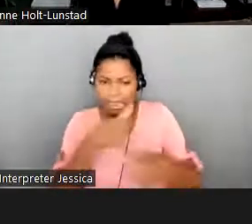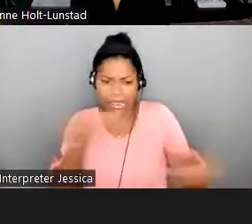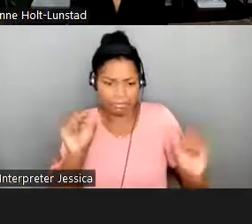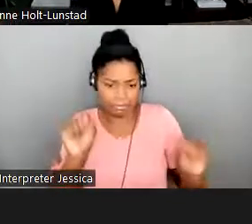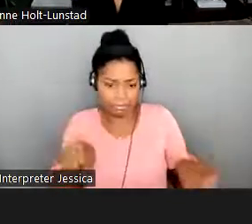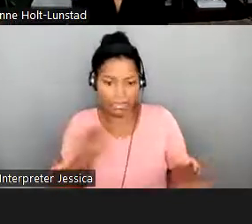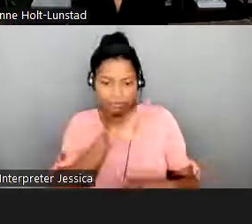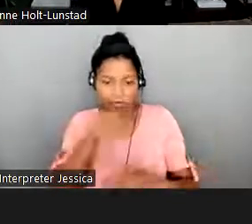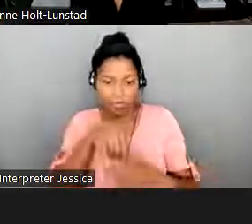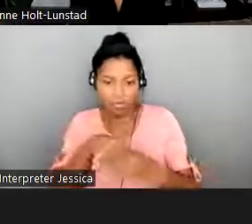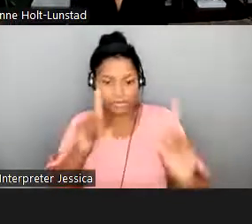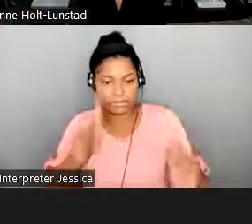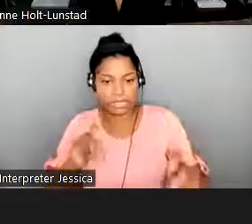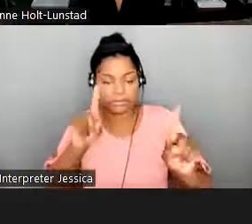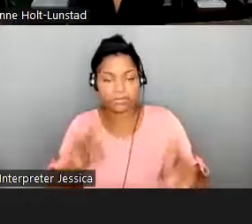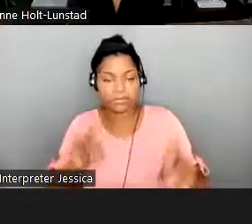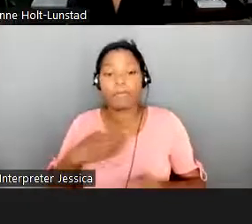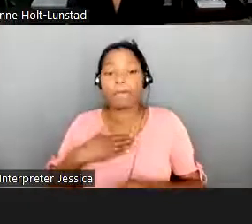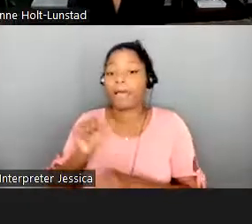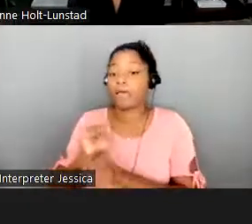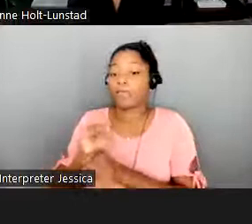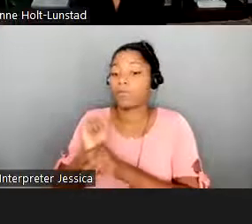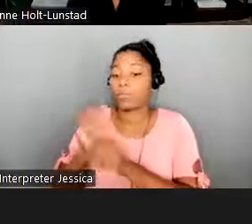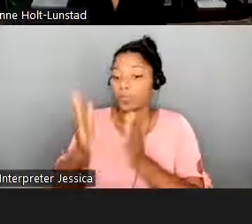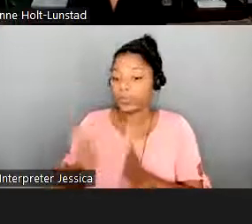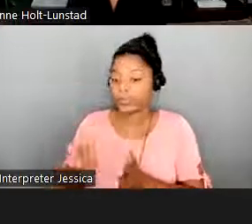And so my colleagues and I